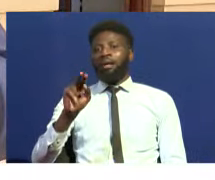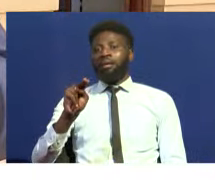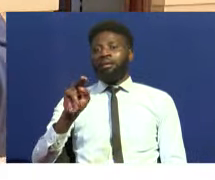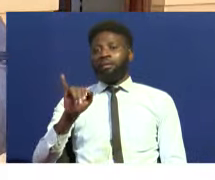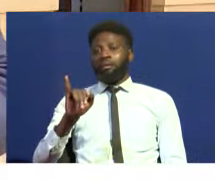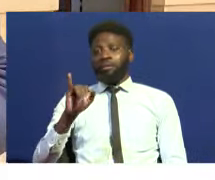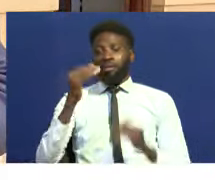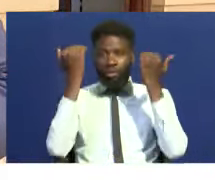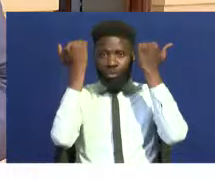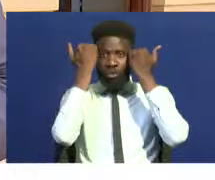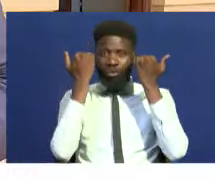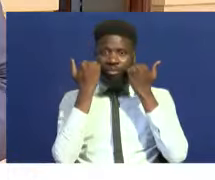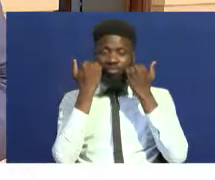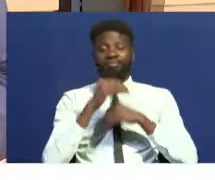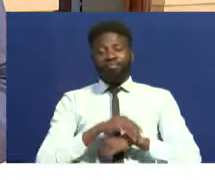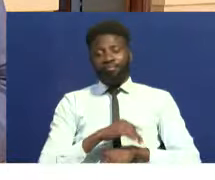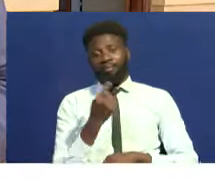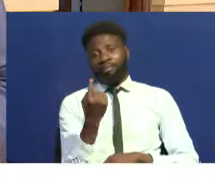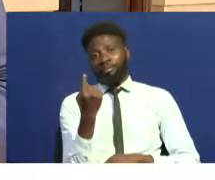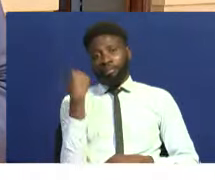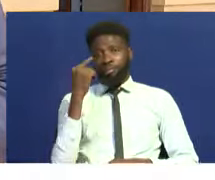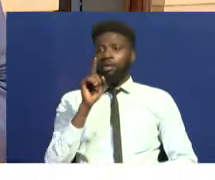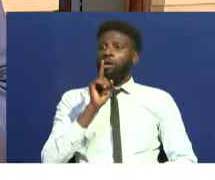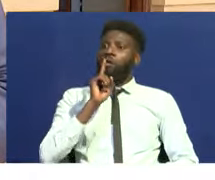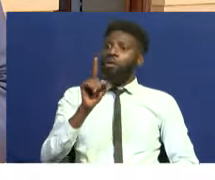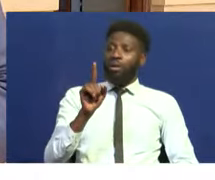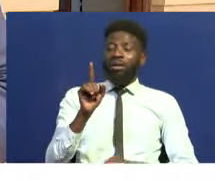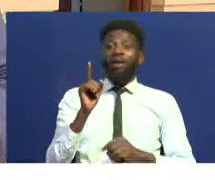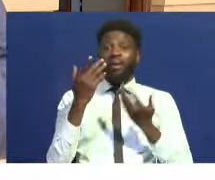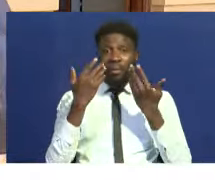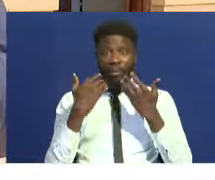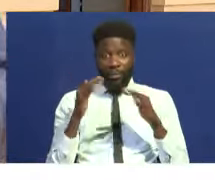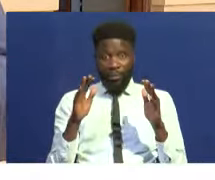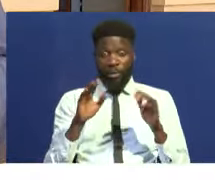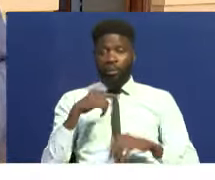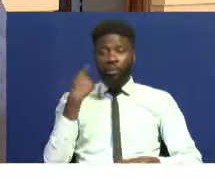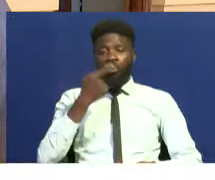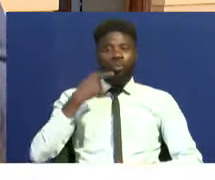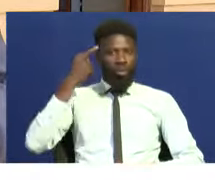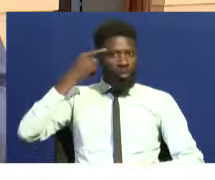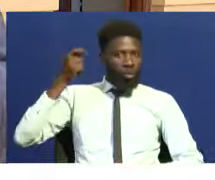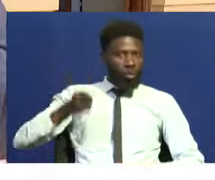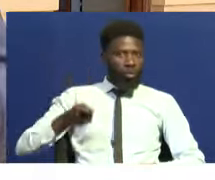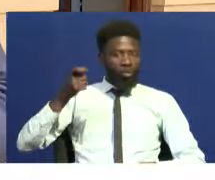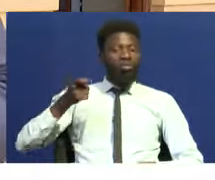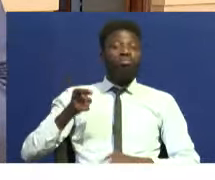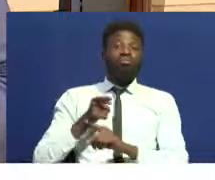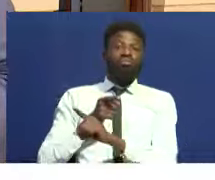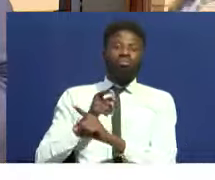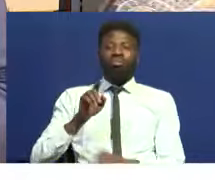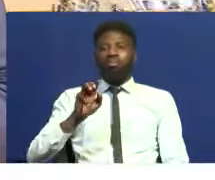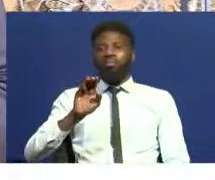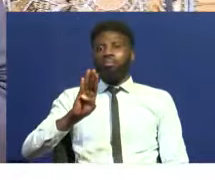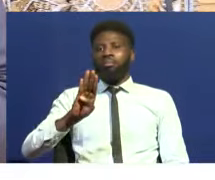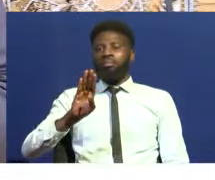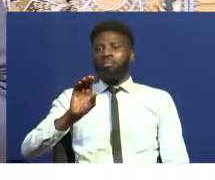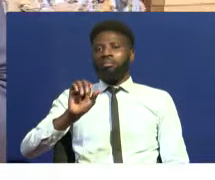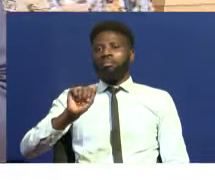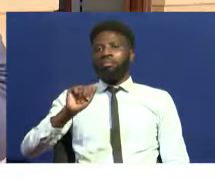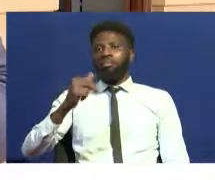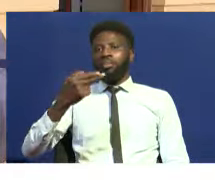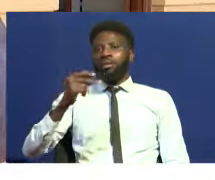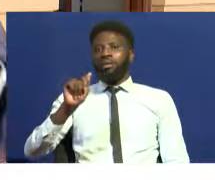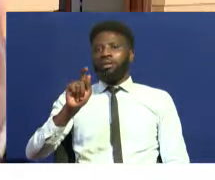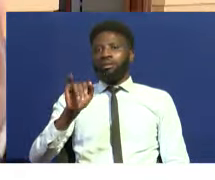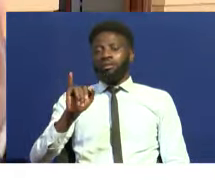orders yesterday, Bahati Mwamuye regarding habeas corpus orders that required 9